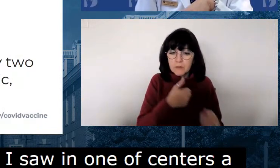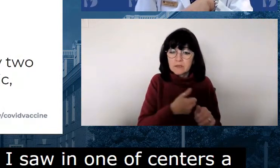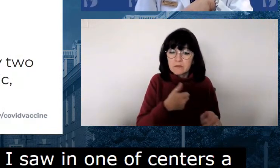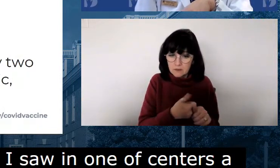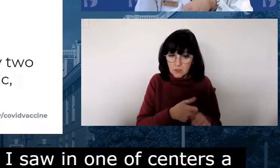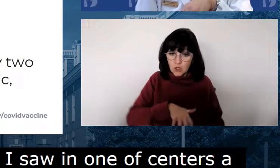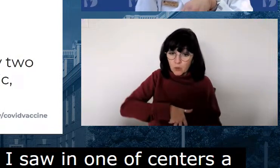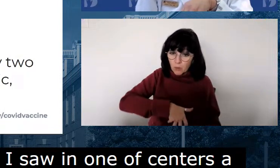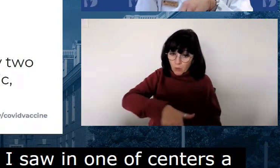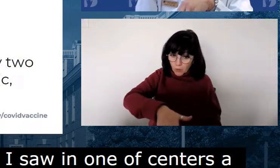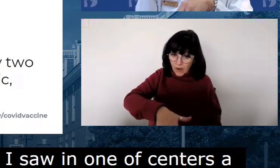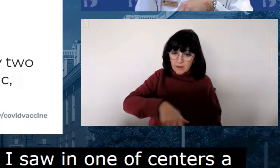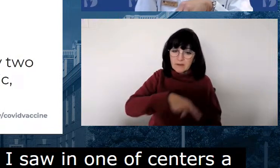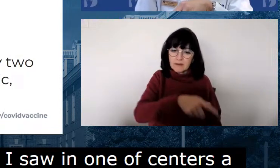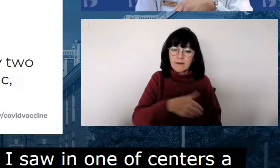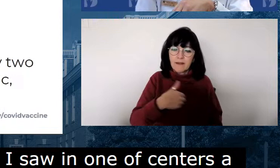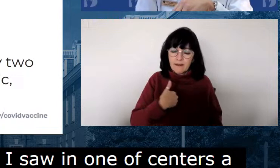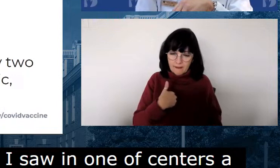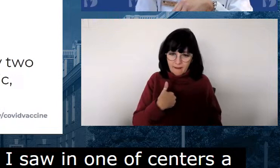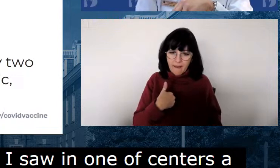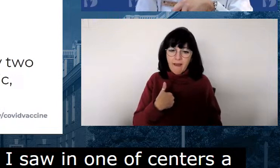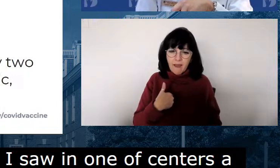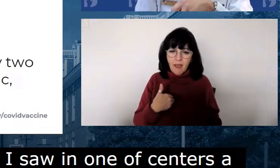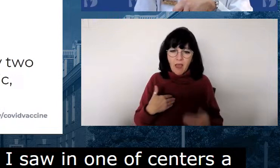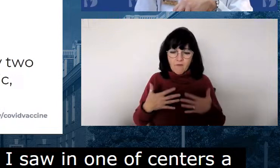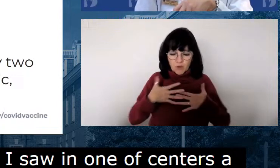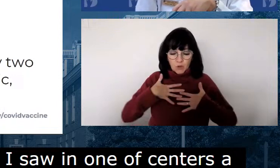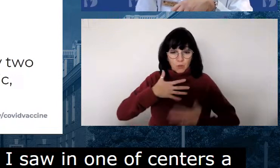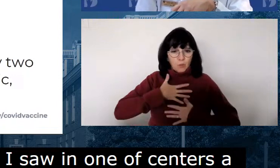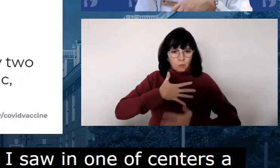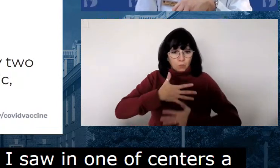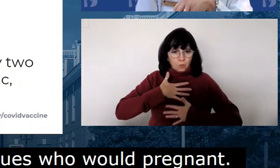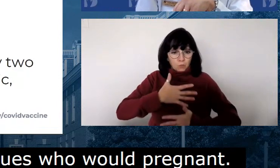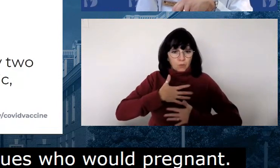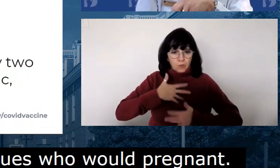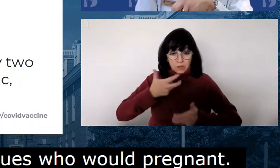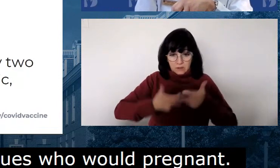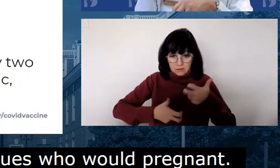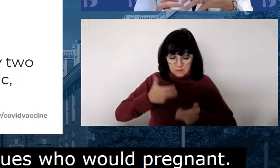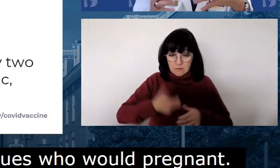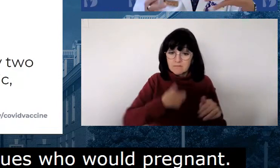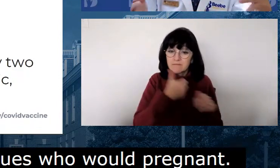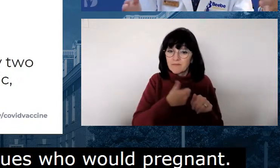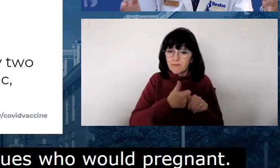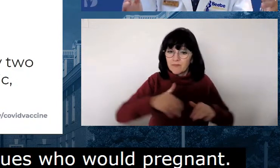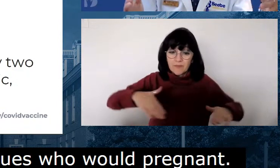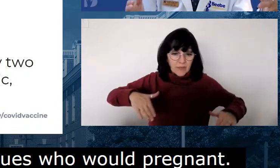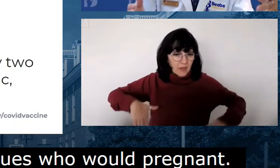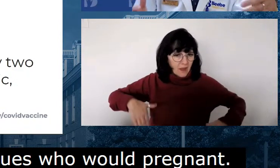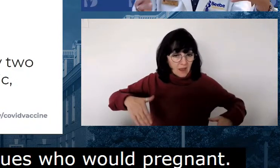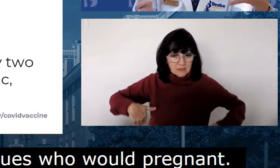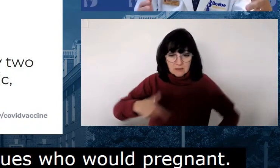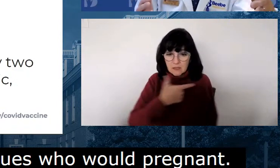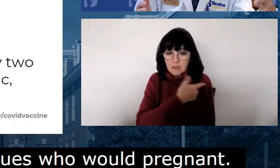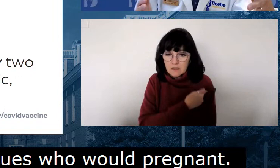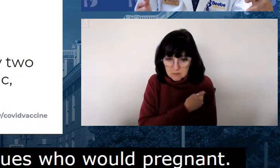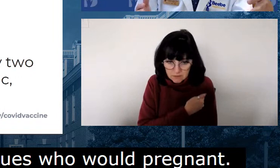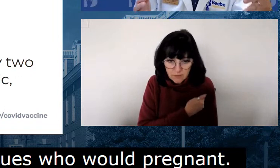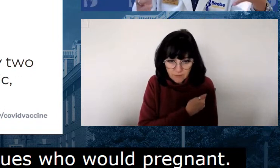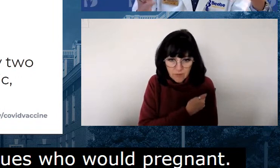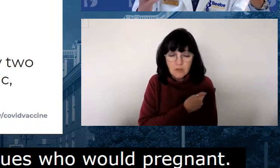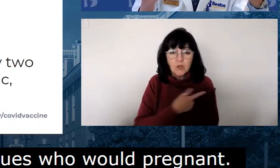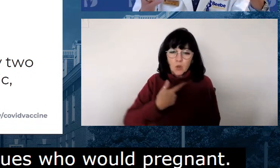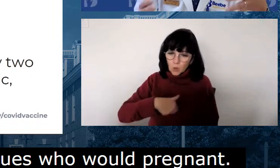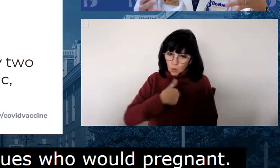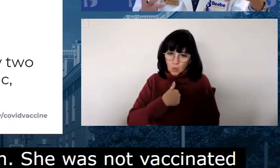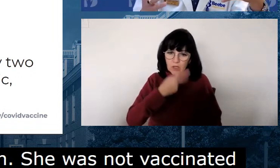pregnant. And she was getting a monoclonal antibody infusion. She was not vaccinated, for all kinds of reasons, but we took care of